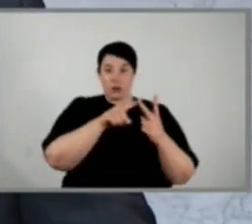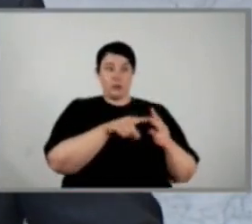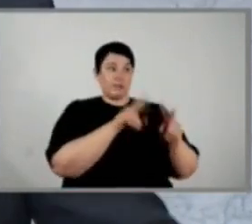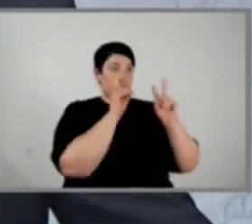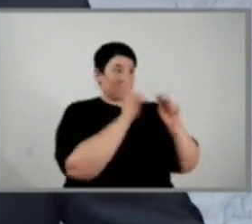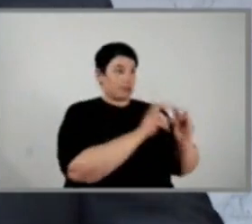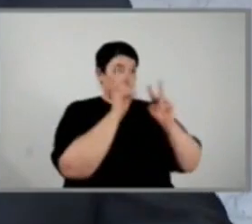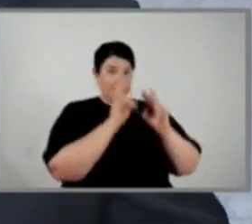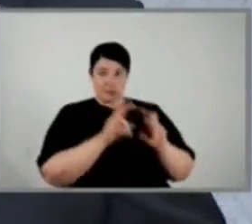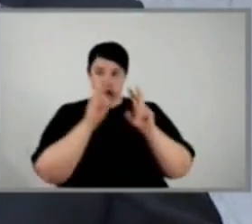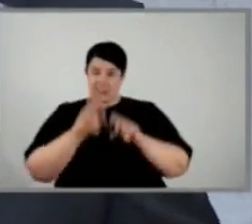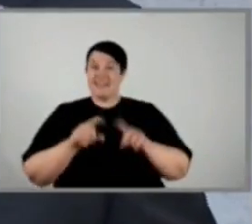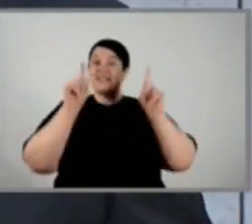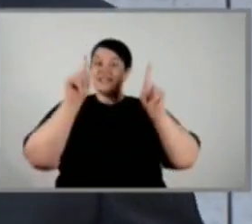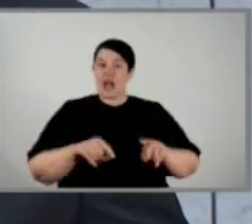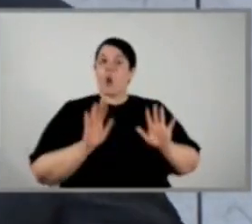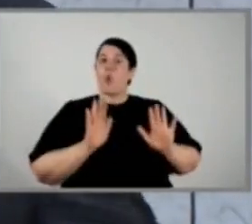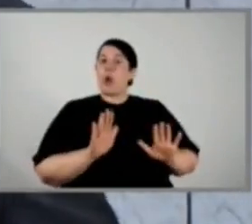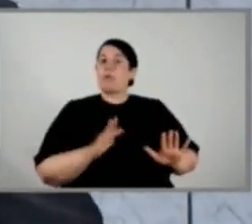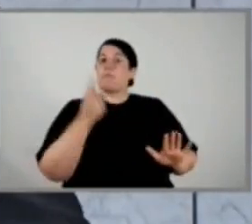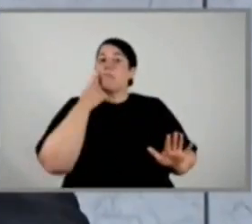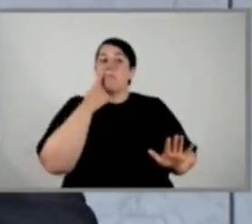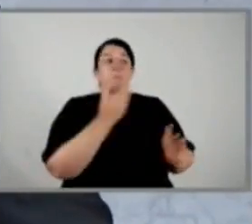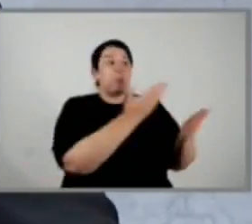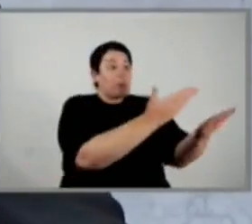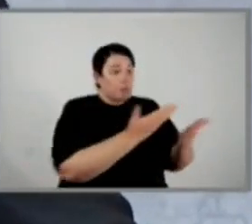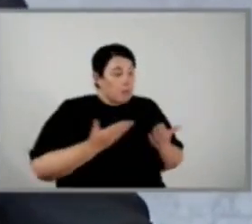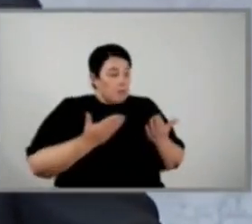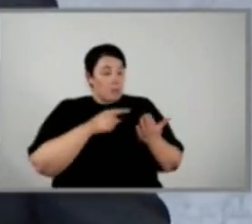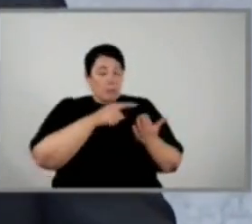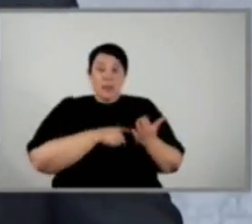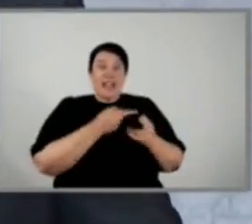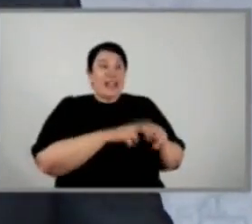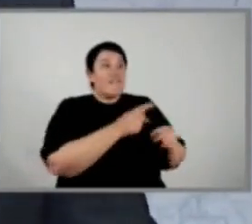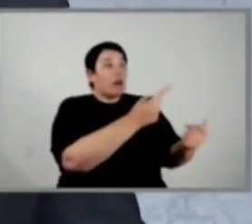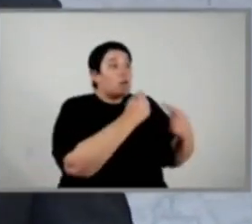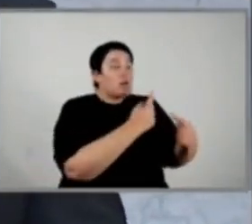comes forward. Let's wait and see. I'm very open to those recommendations. Let's see.